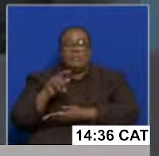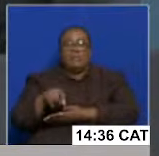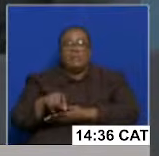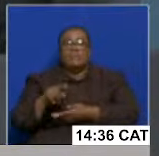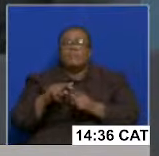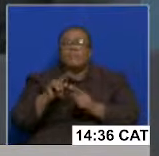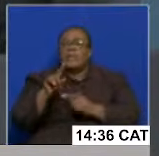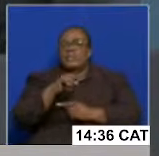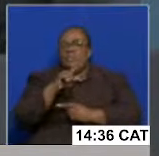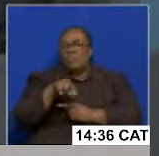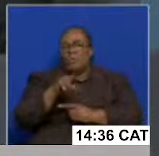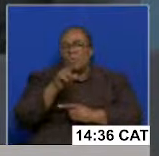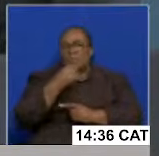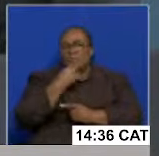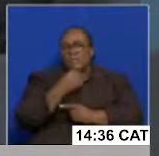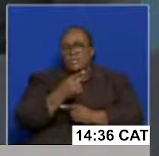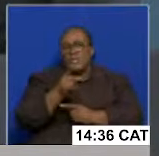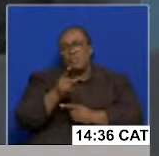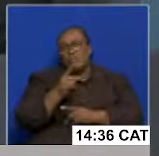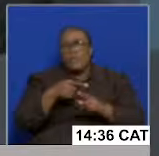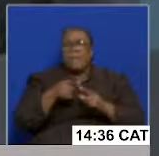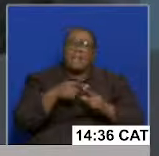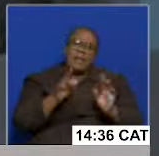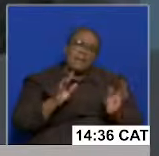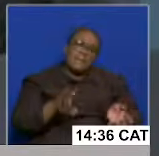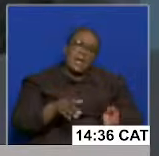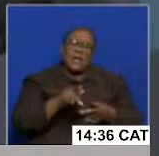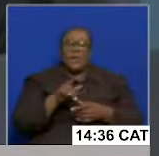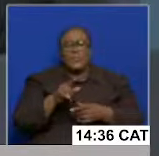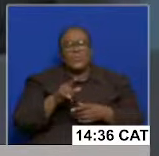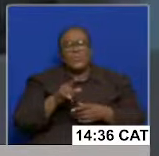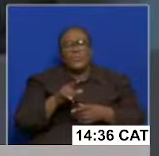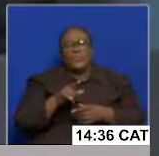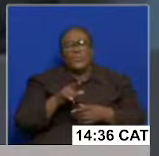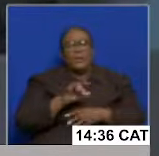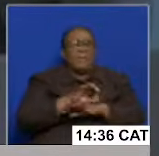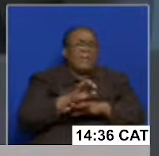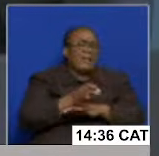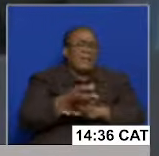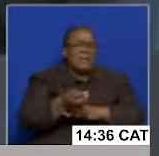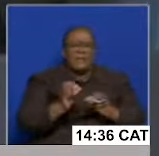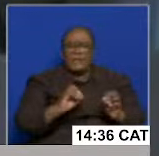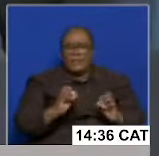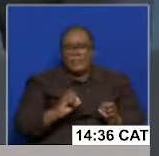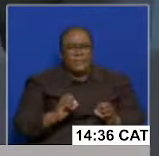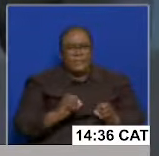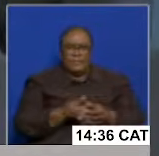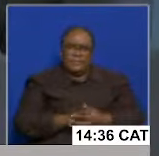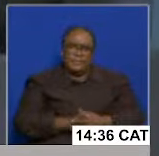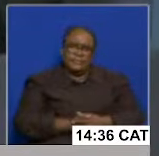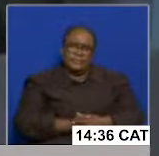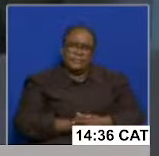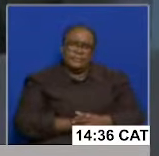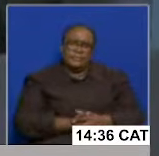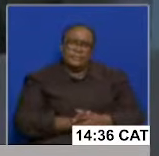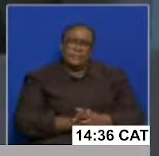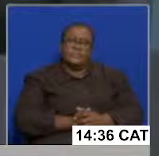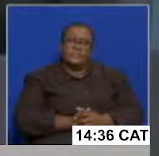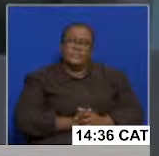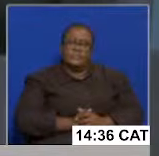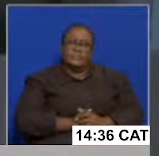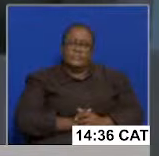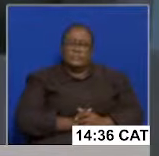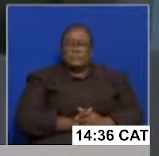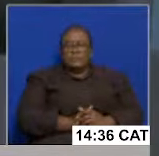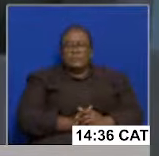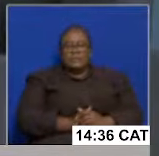just playing around. You had no intention of going ahead with obtaining or rather making